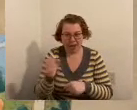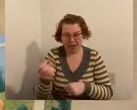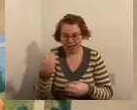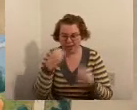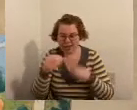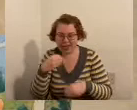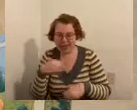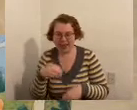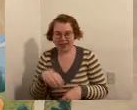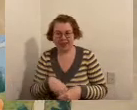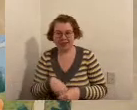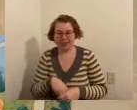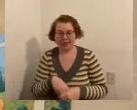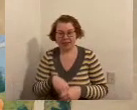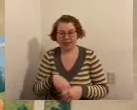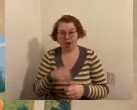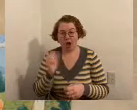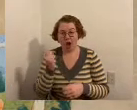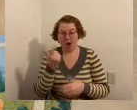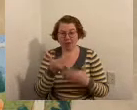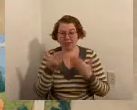interacting in the environment.